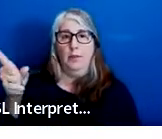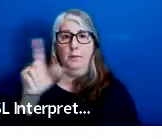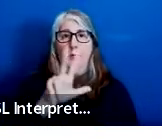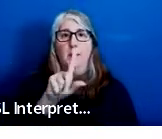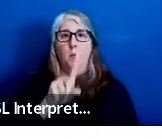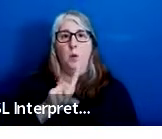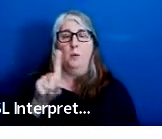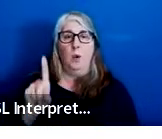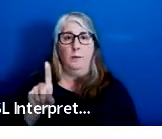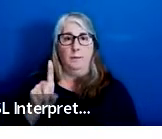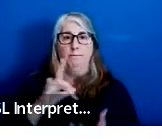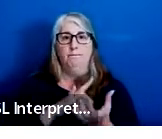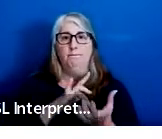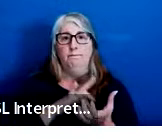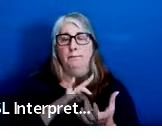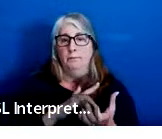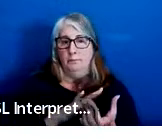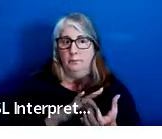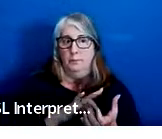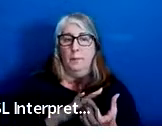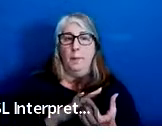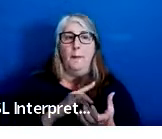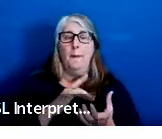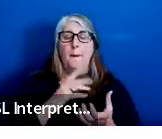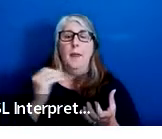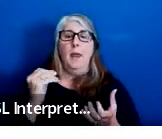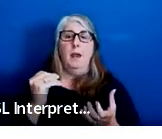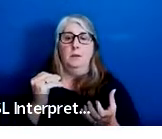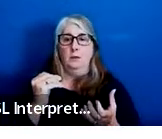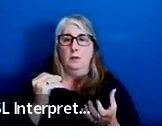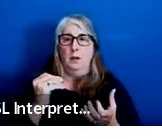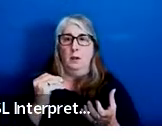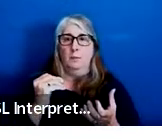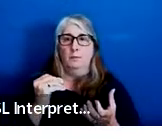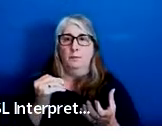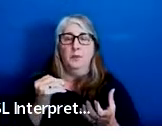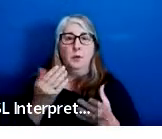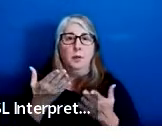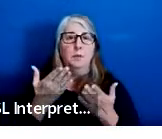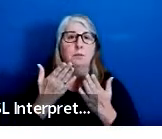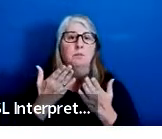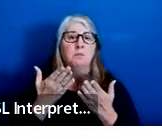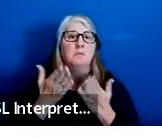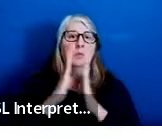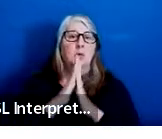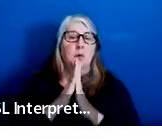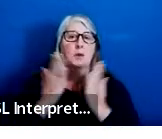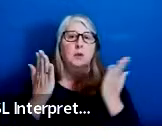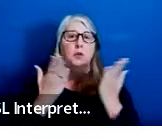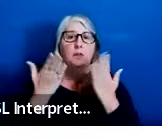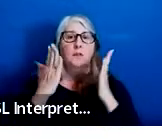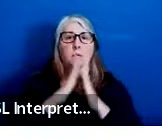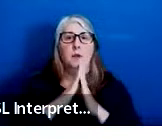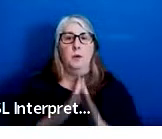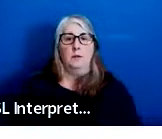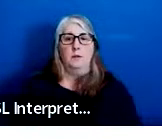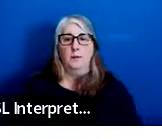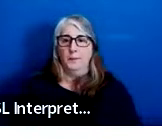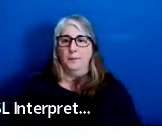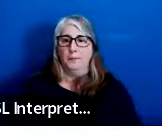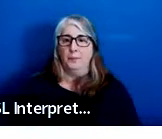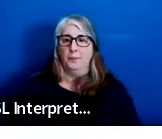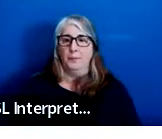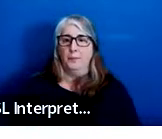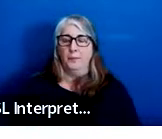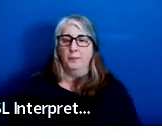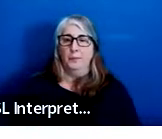311. And you can always place a service request with regards to the concern at hand. And